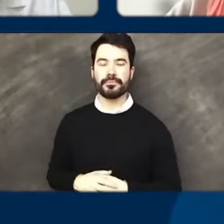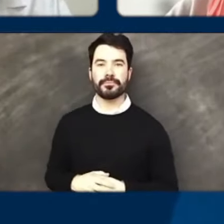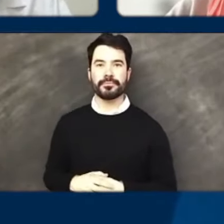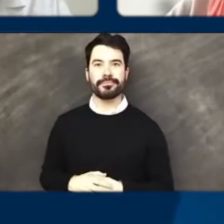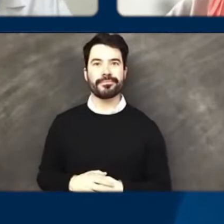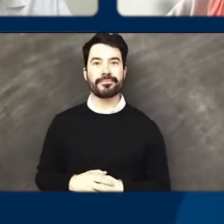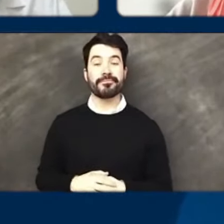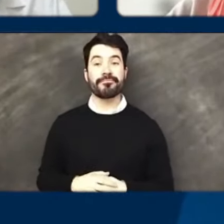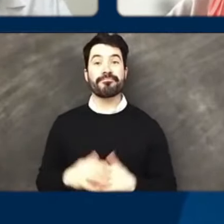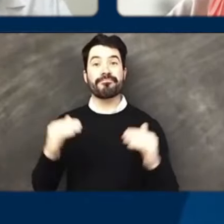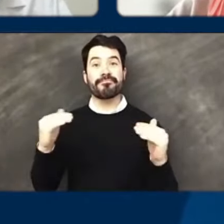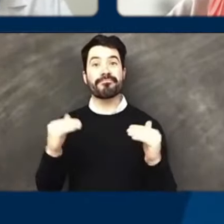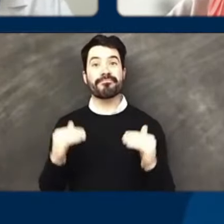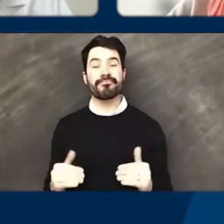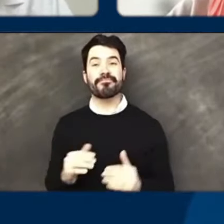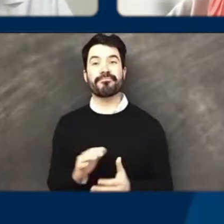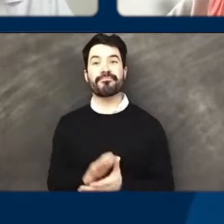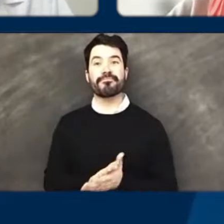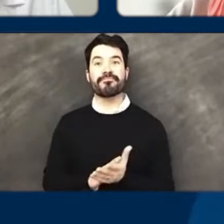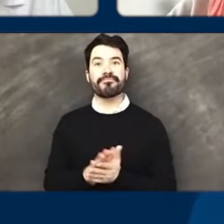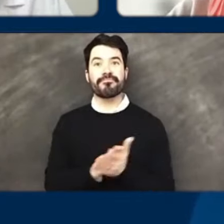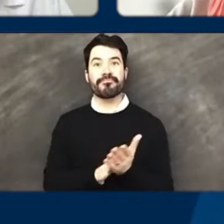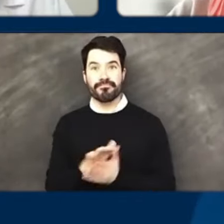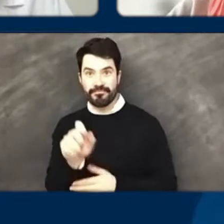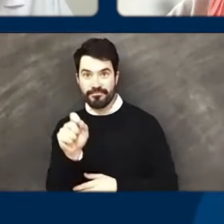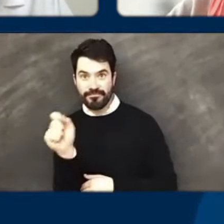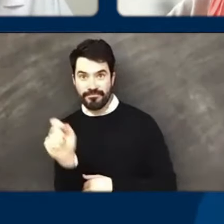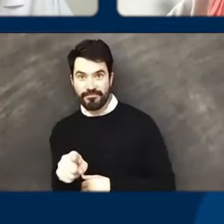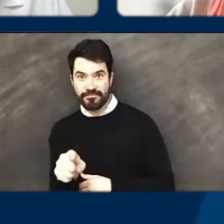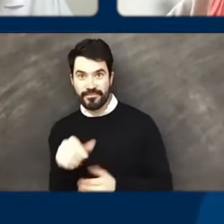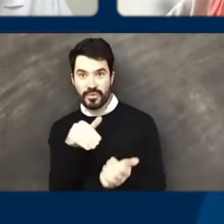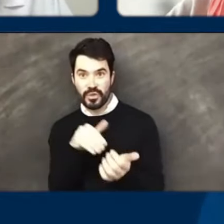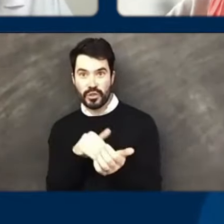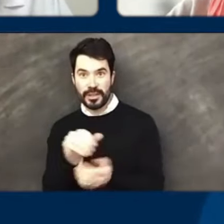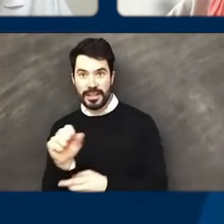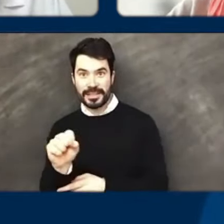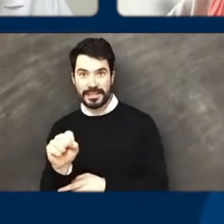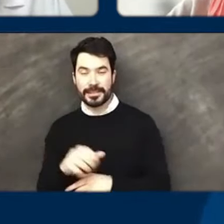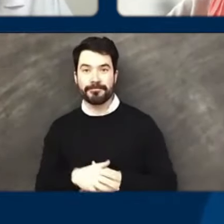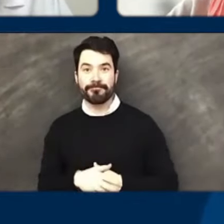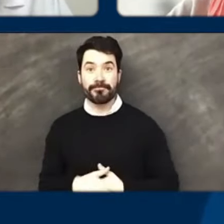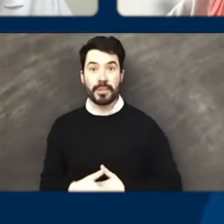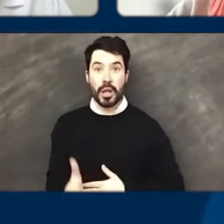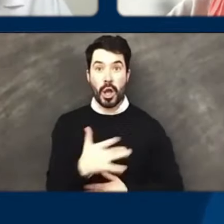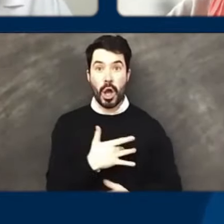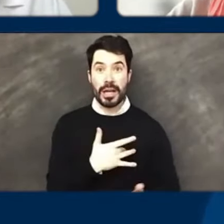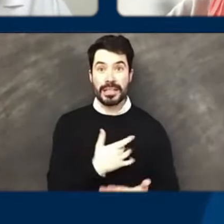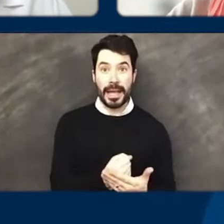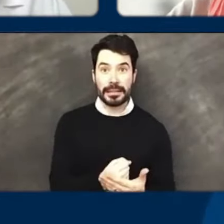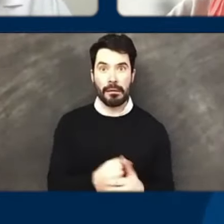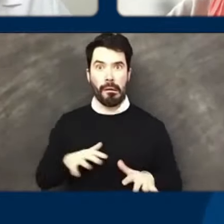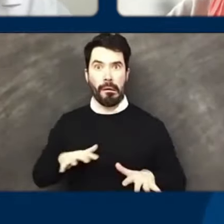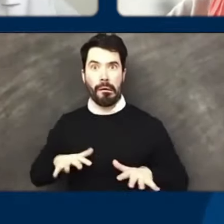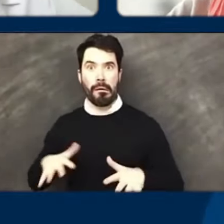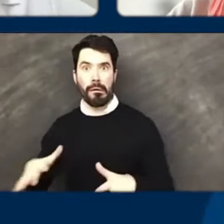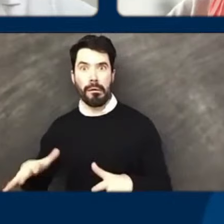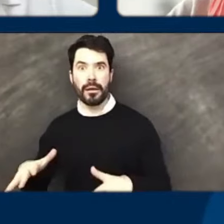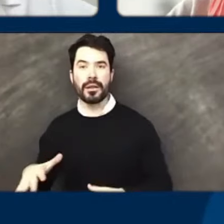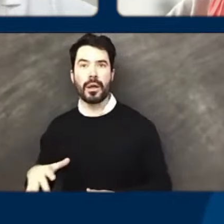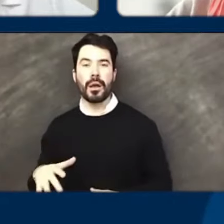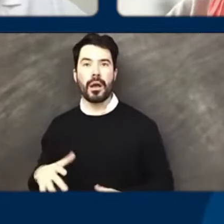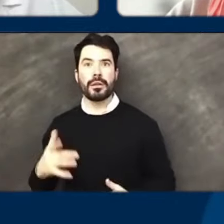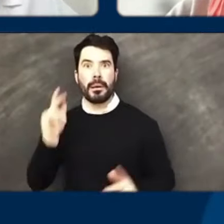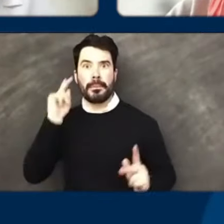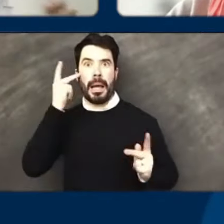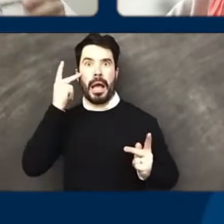The next question I have, we can send to Dr. Saberi. Heart attack or anxiety or panic attack? How do